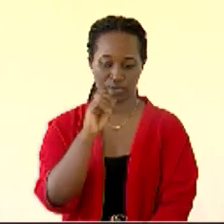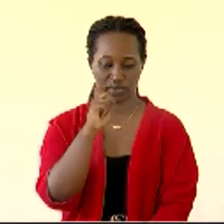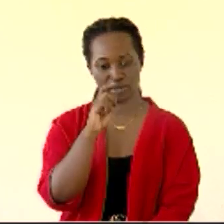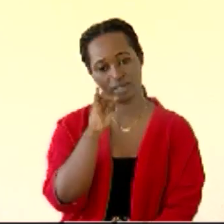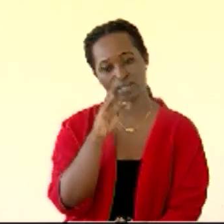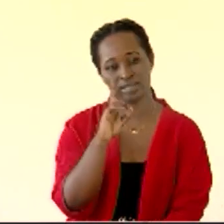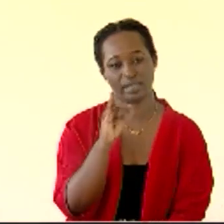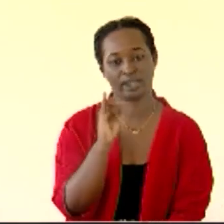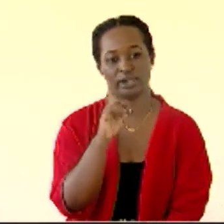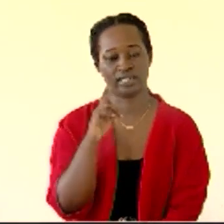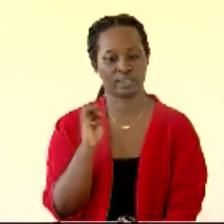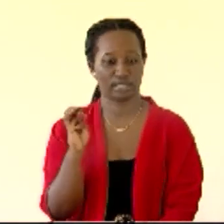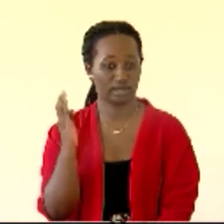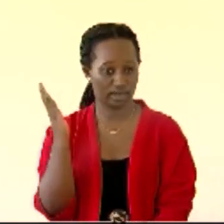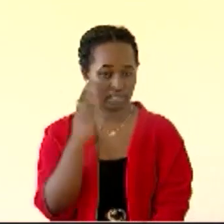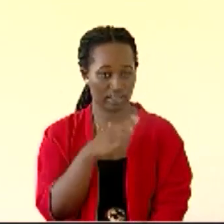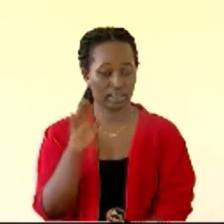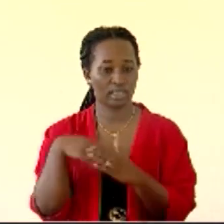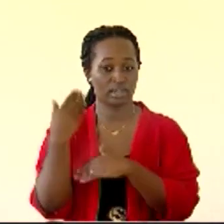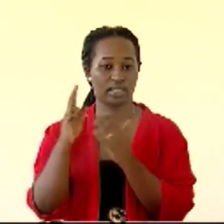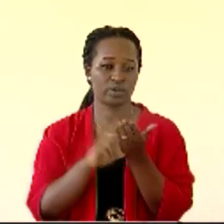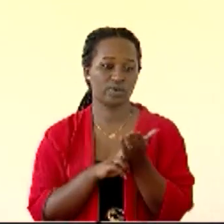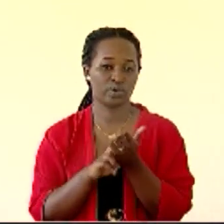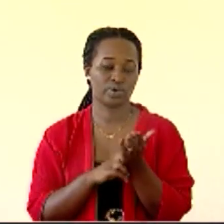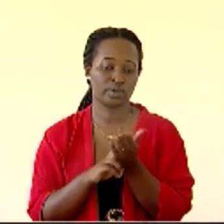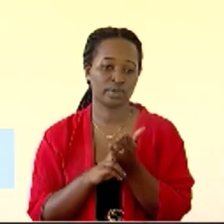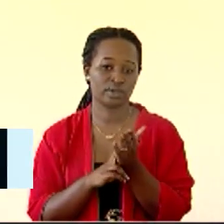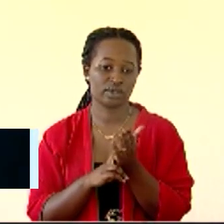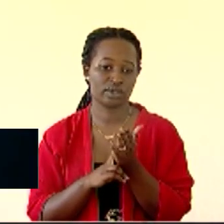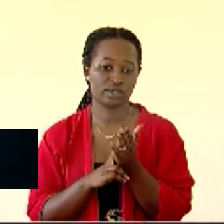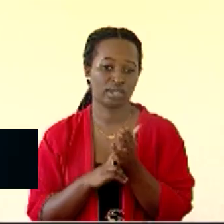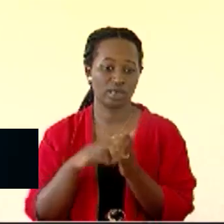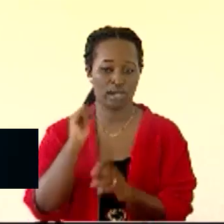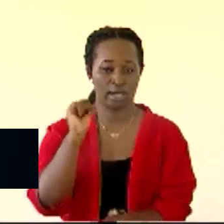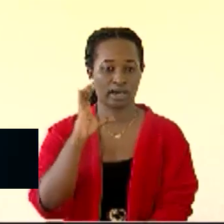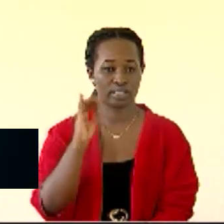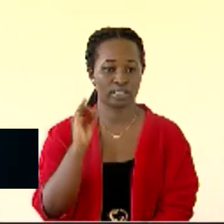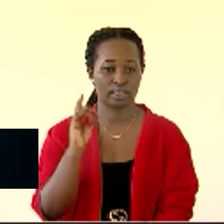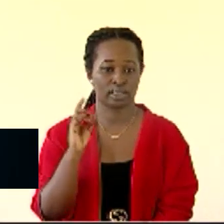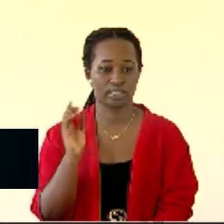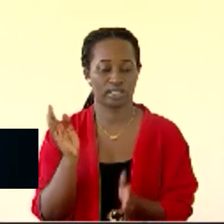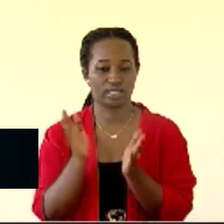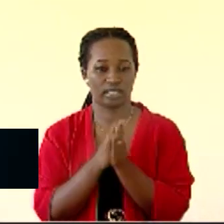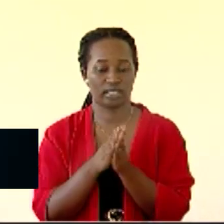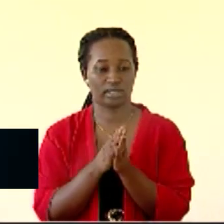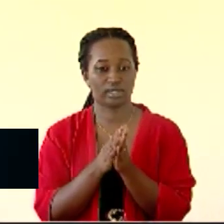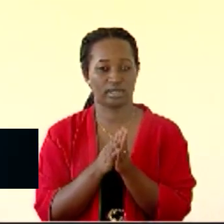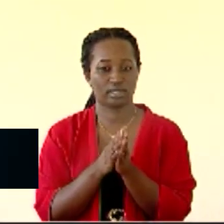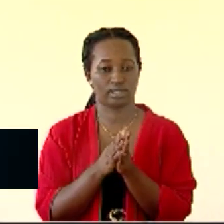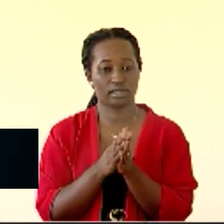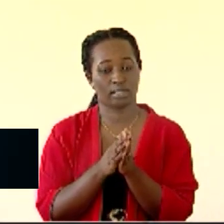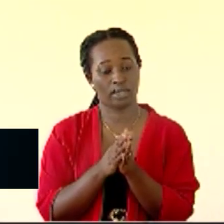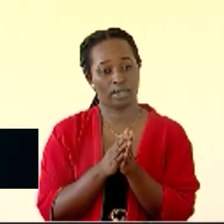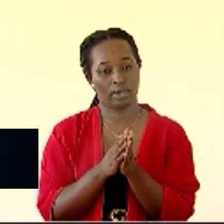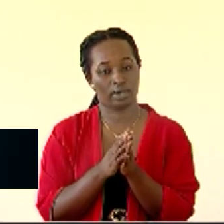using any strong oxidizing agent in presence of acid, and heating or warming is enough. So